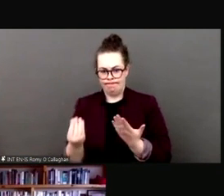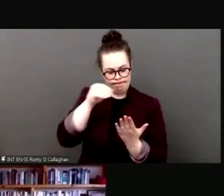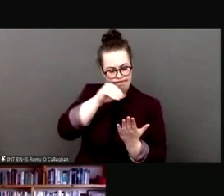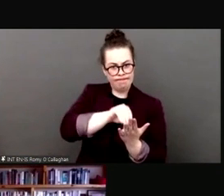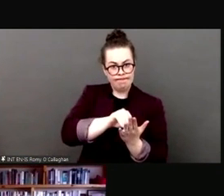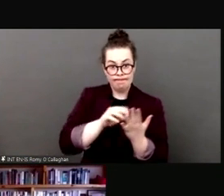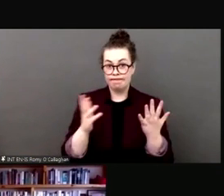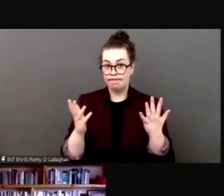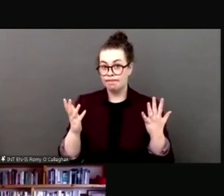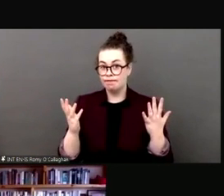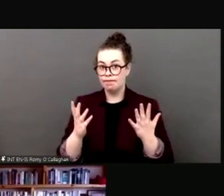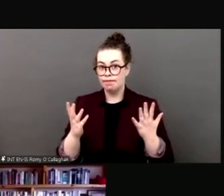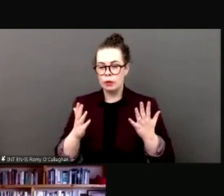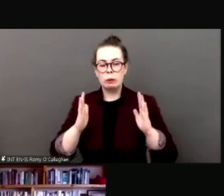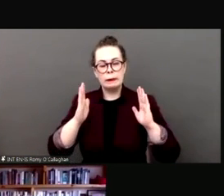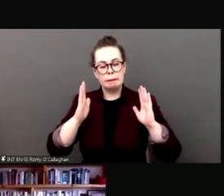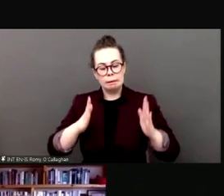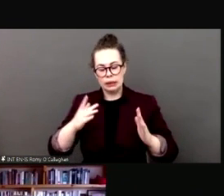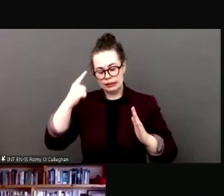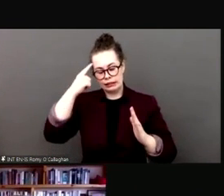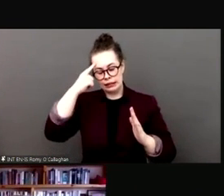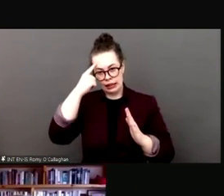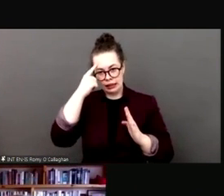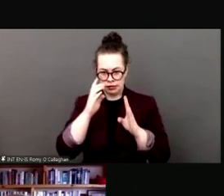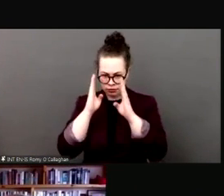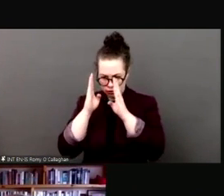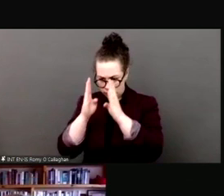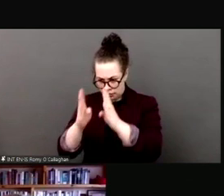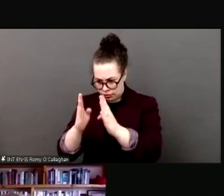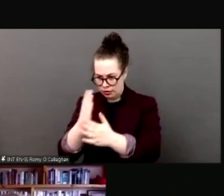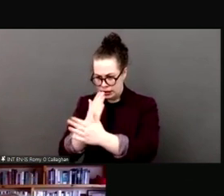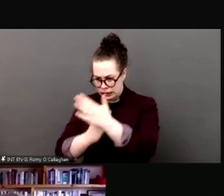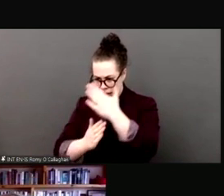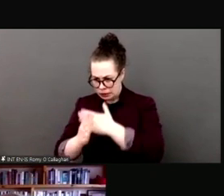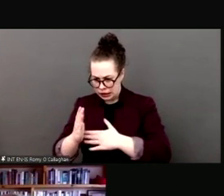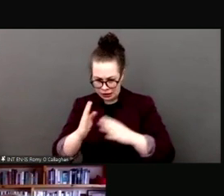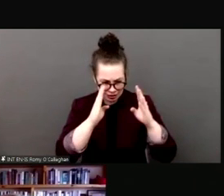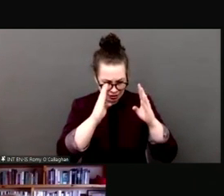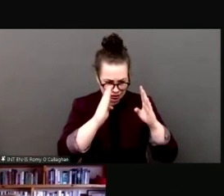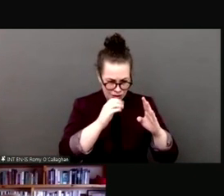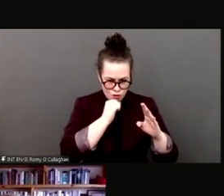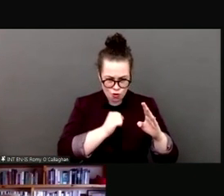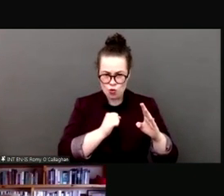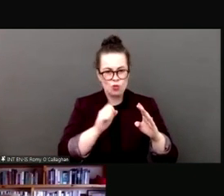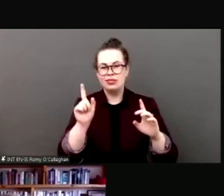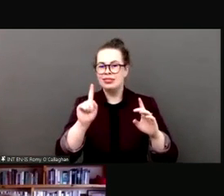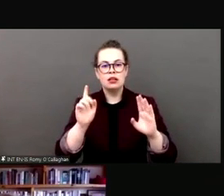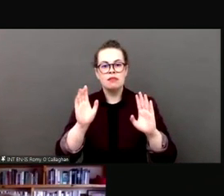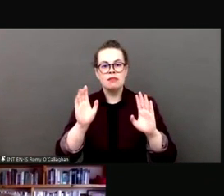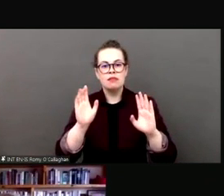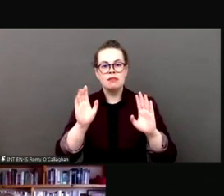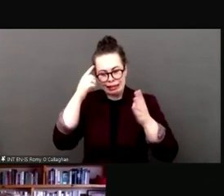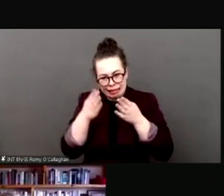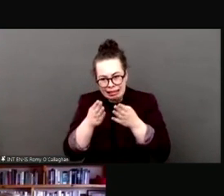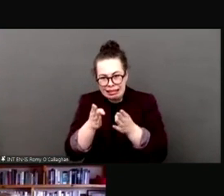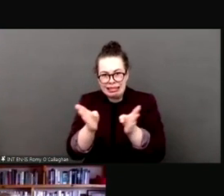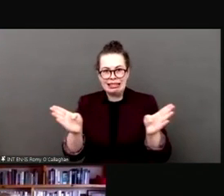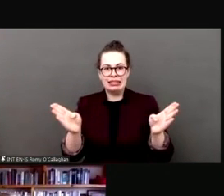more on the intersectionality, especially with indigenous people, and also try to